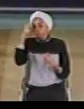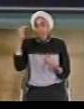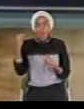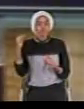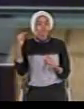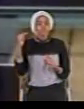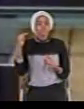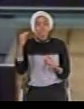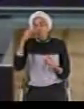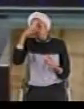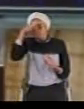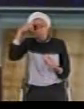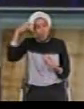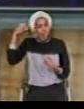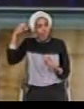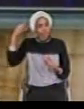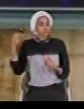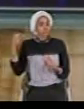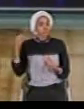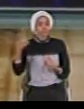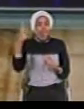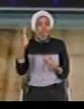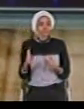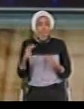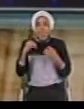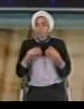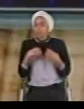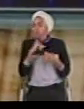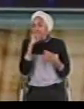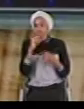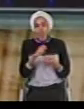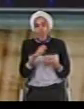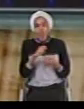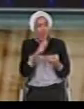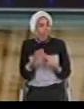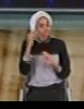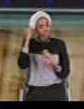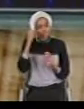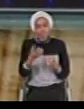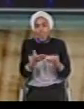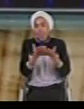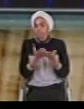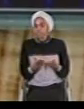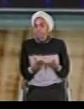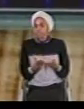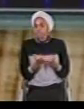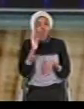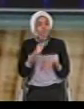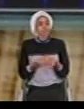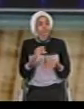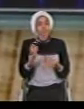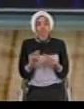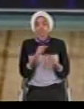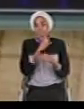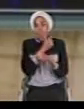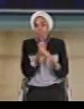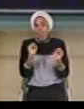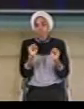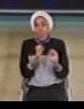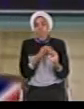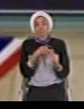because God has not changed in his demand of salvation, and in